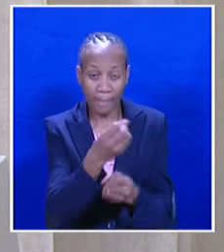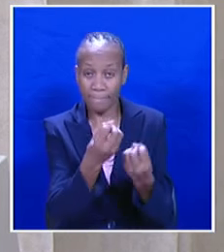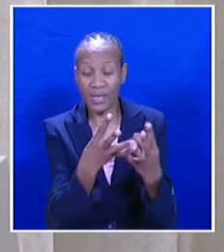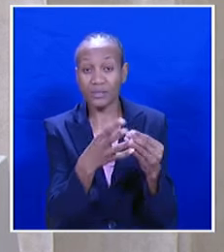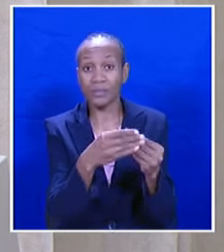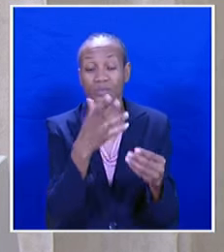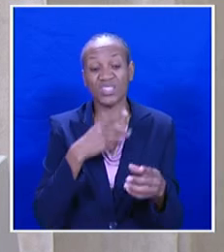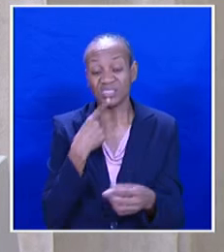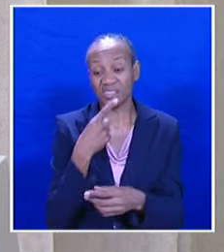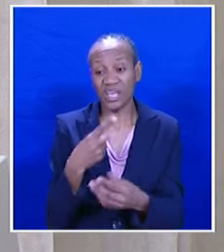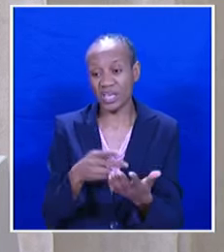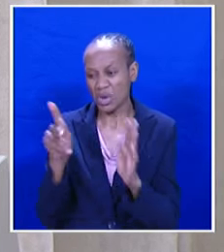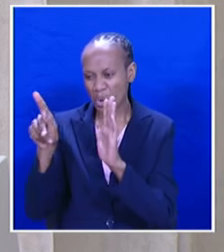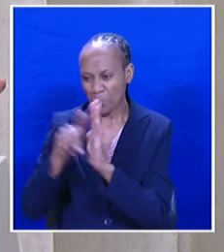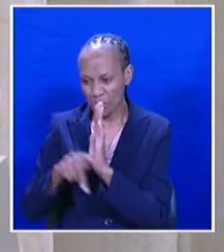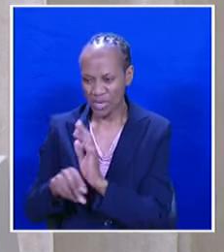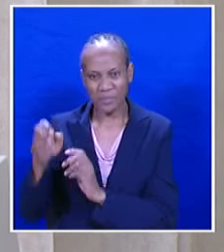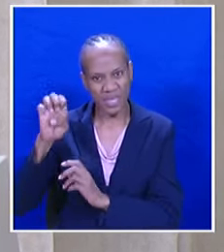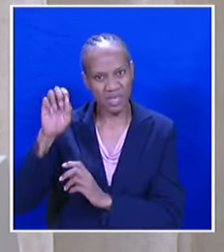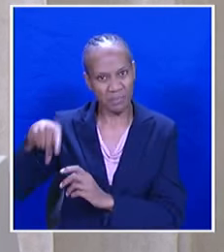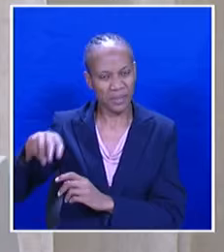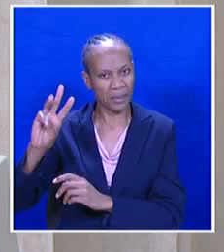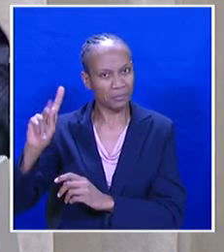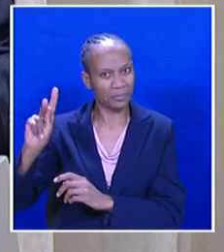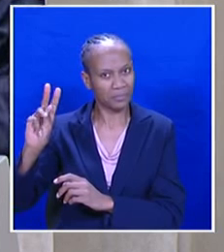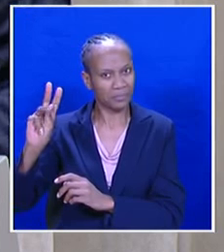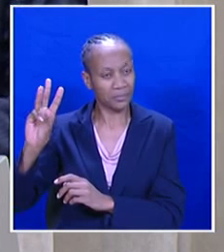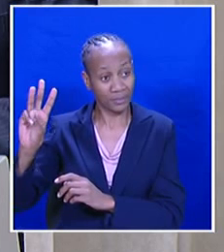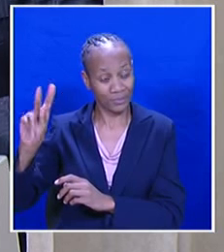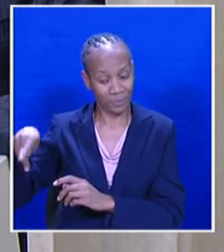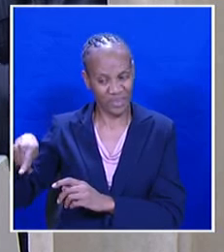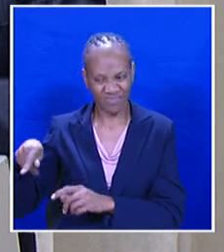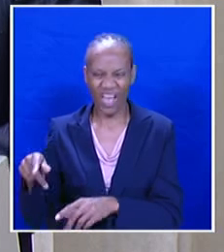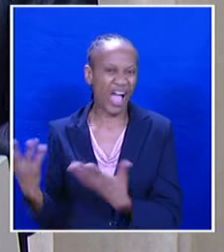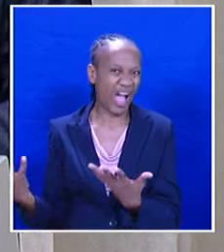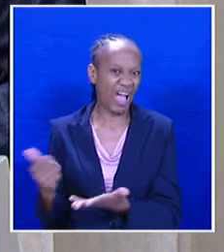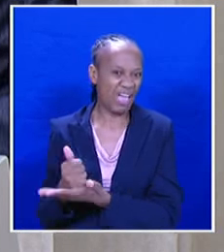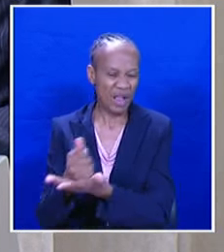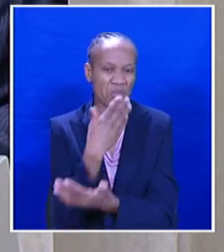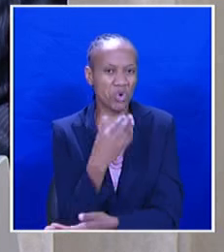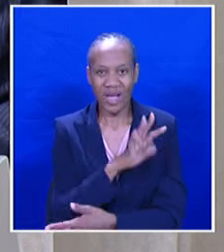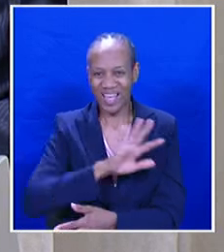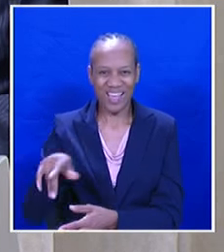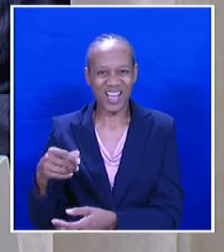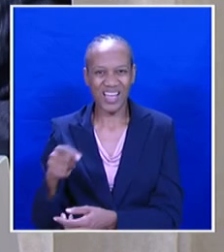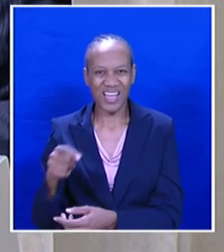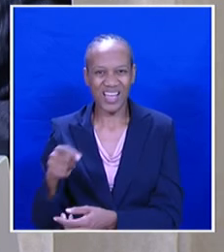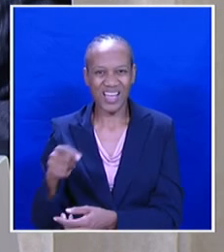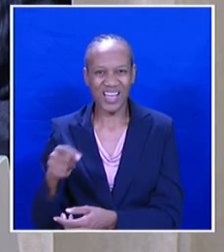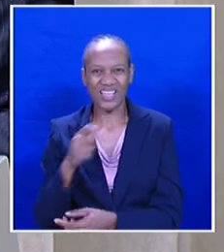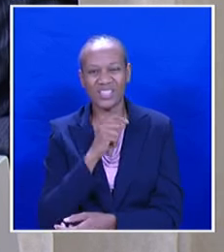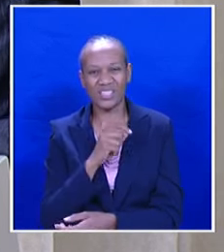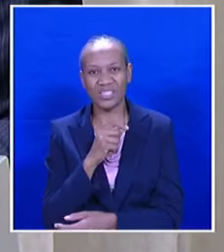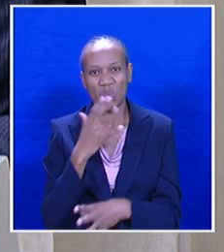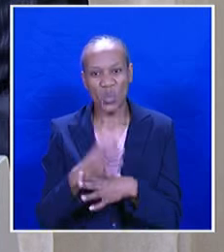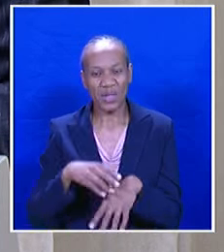as amounting to nothing. In fact, these are meaningful jobs. They are job opportunities, yes,